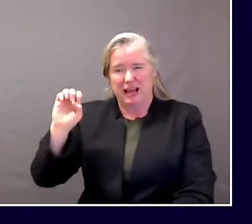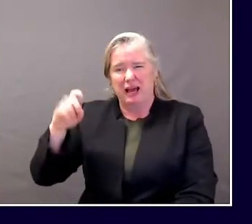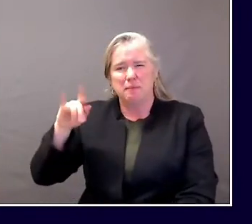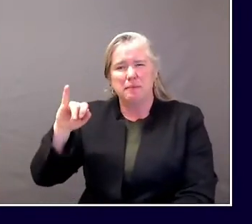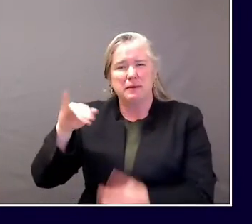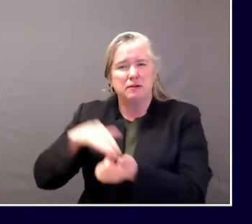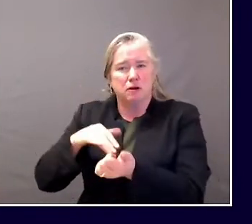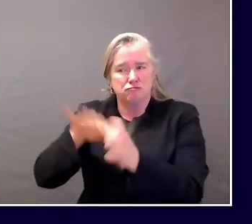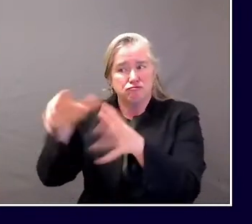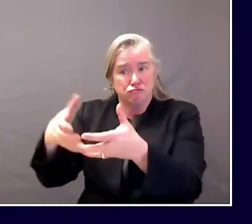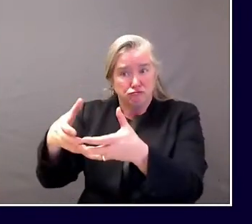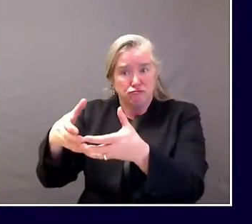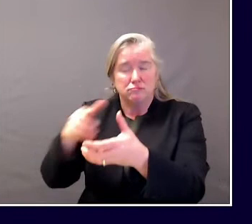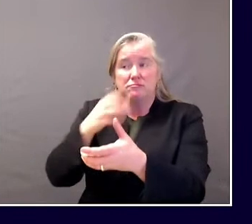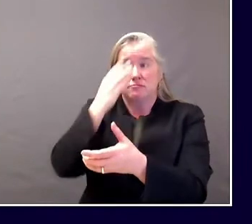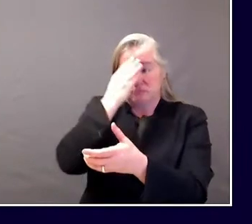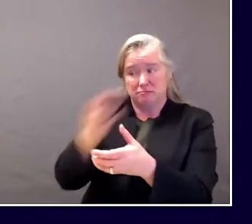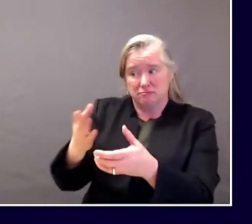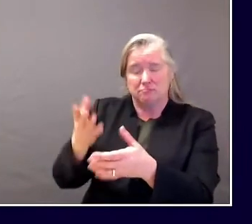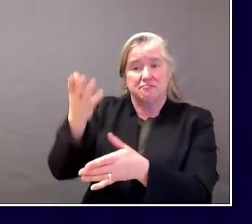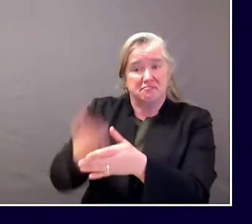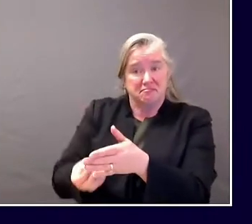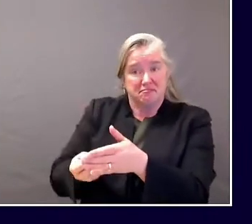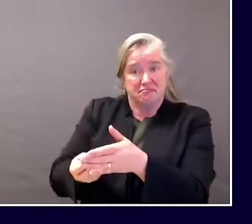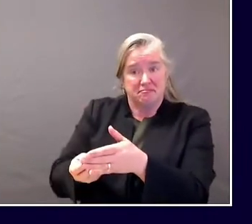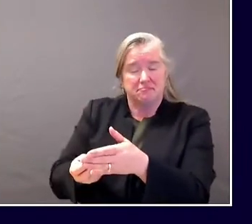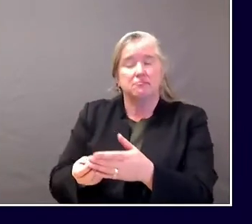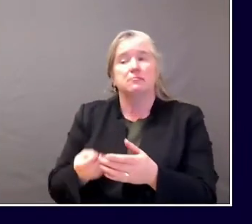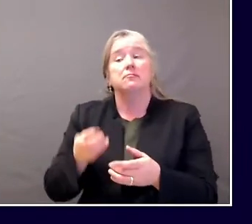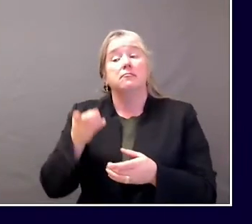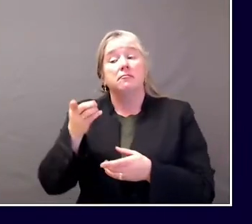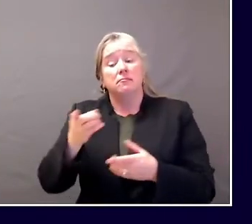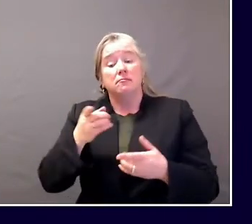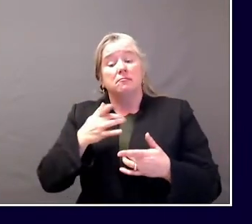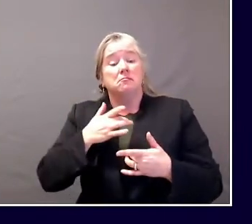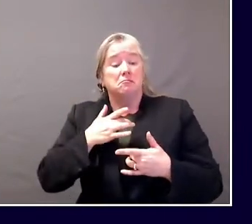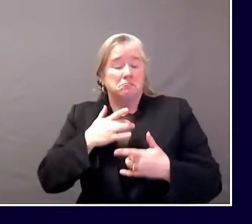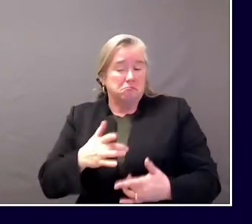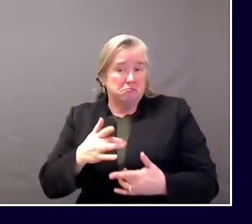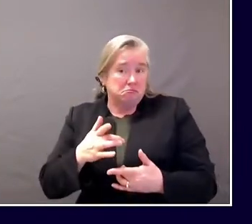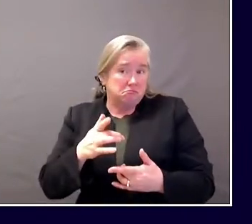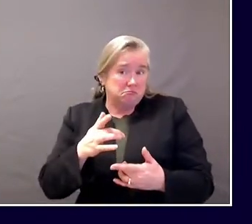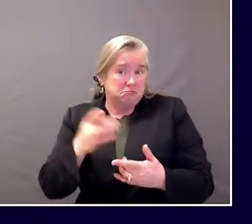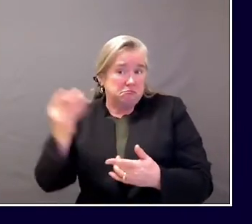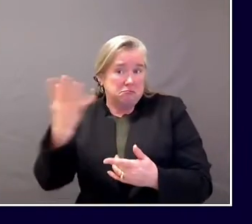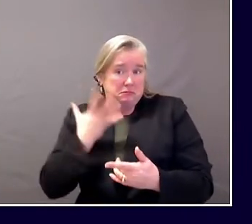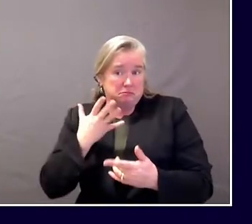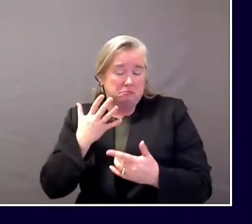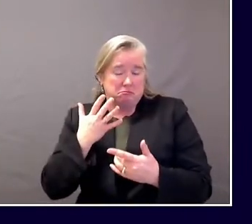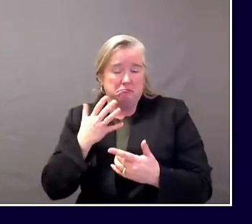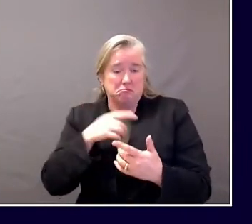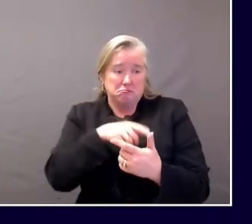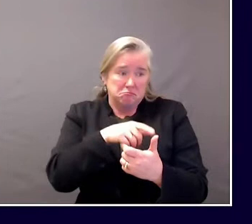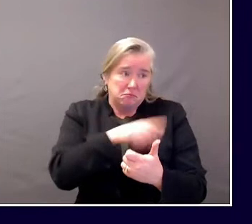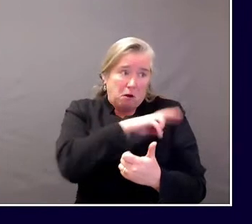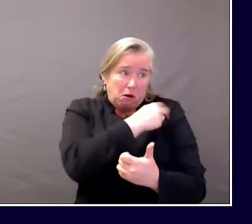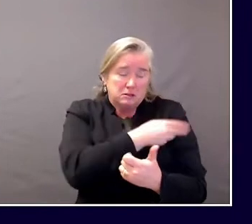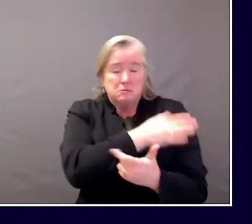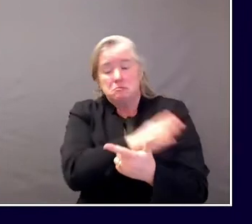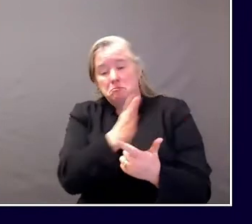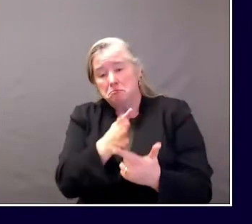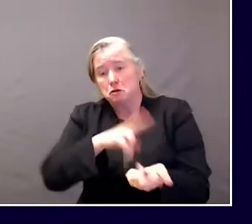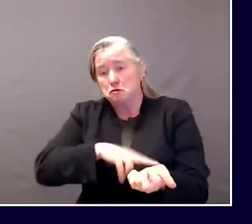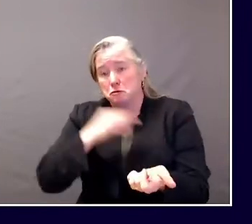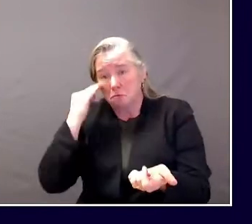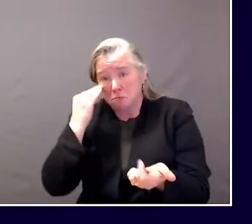outbreak that there had been a death. And that process occurs, and that can be another way that we find out. Yet a third way